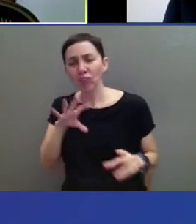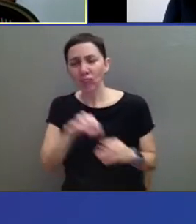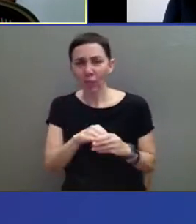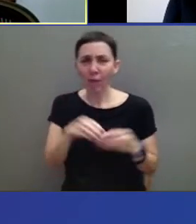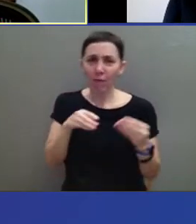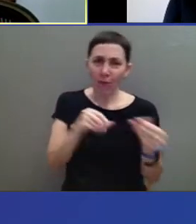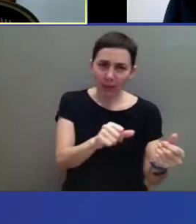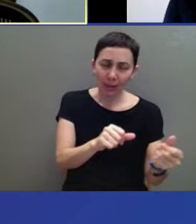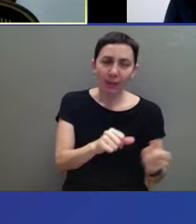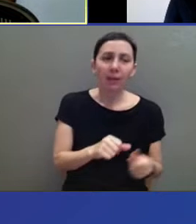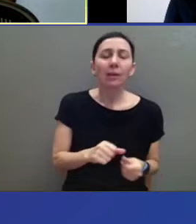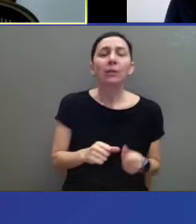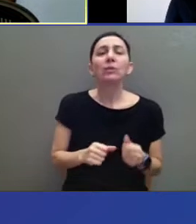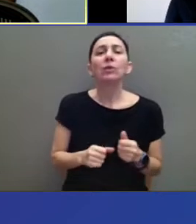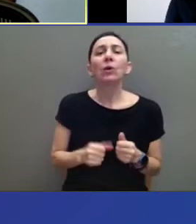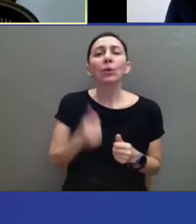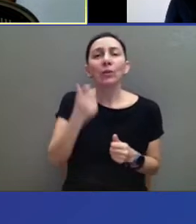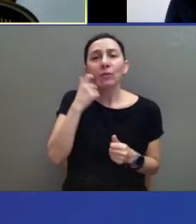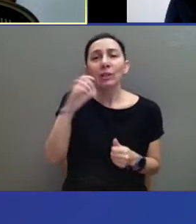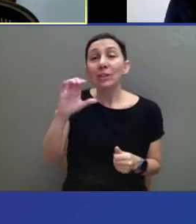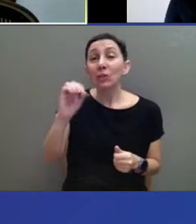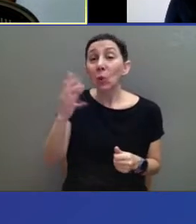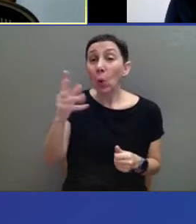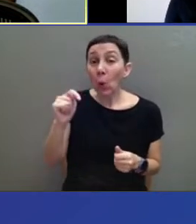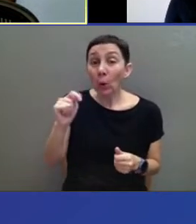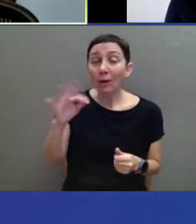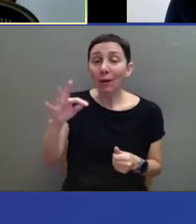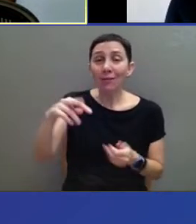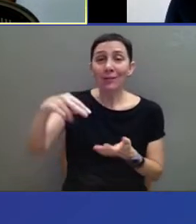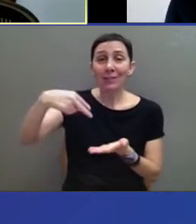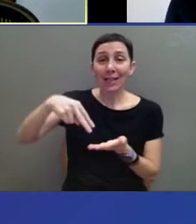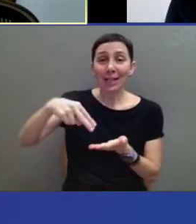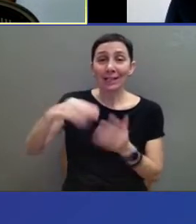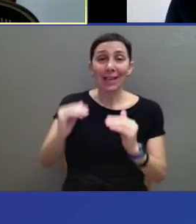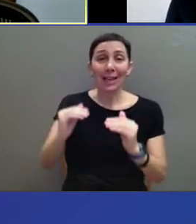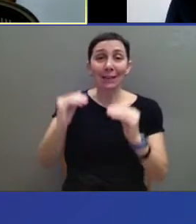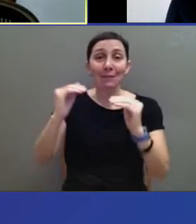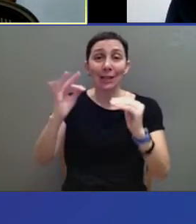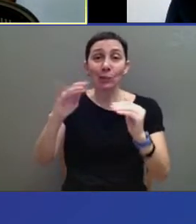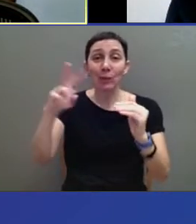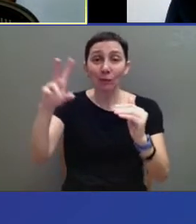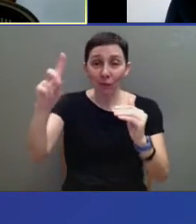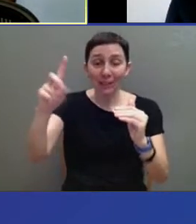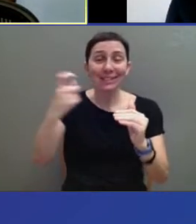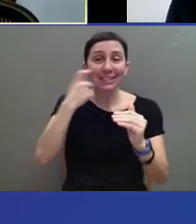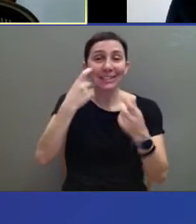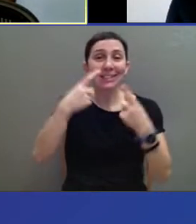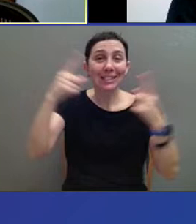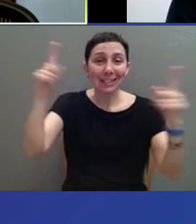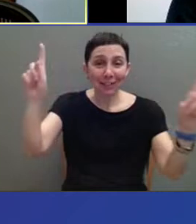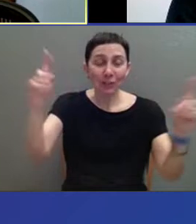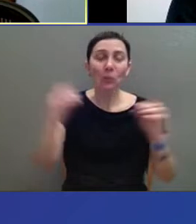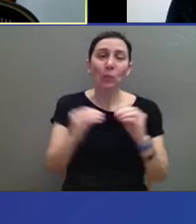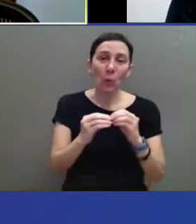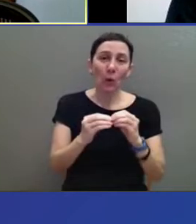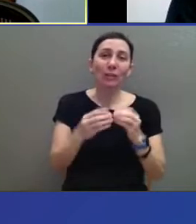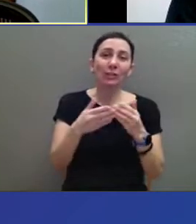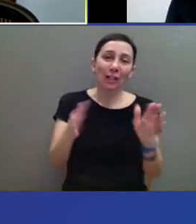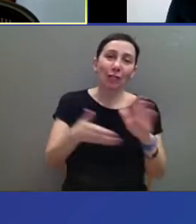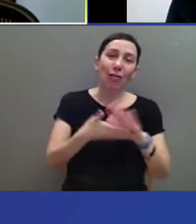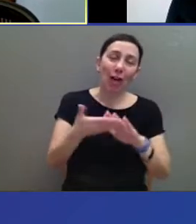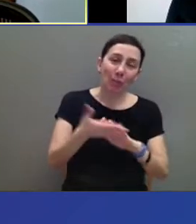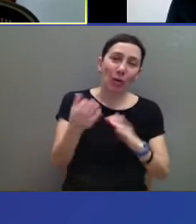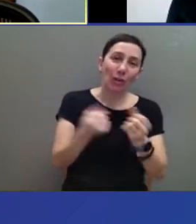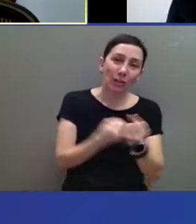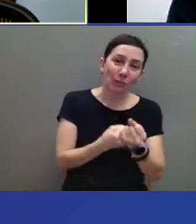cohort of the Dance Advancement Fund has been announced, more general operating support for organizations with budgets not